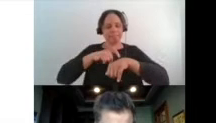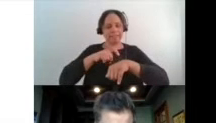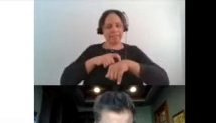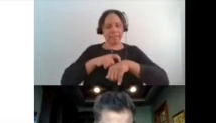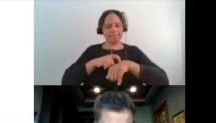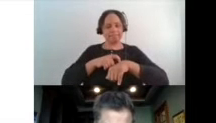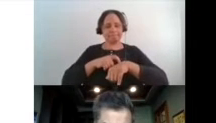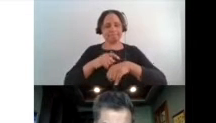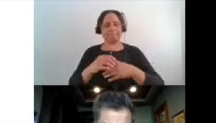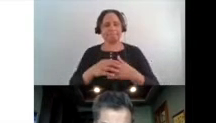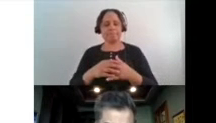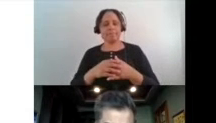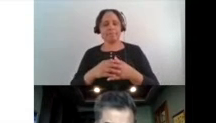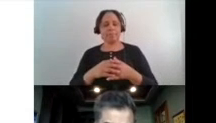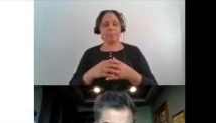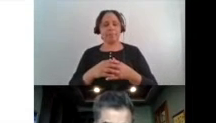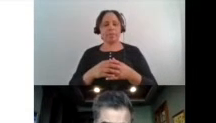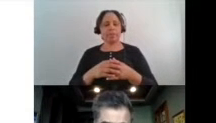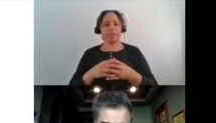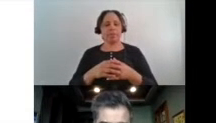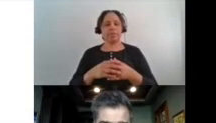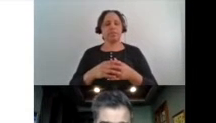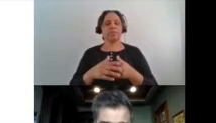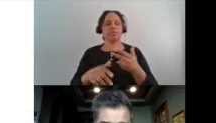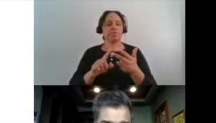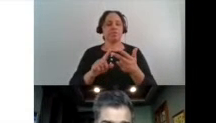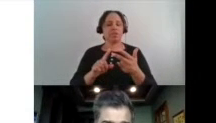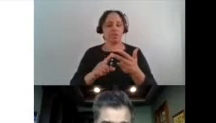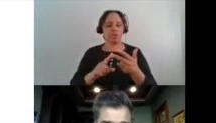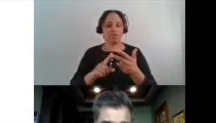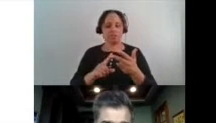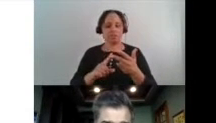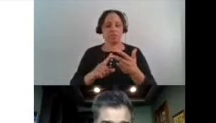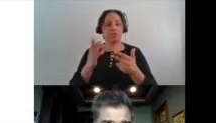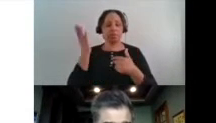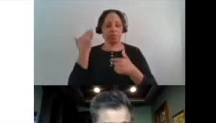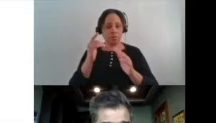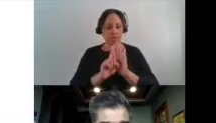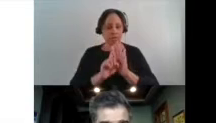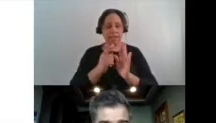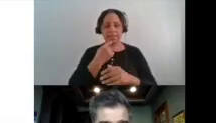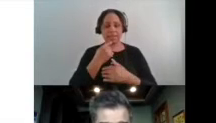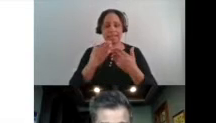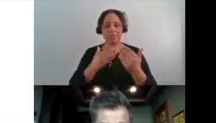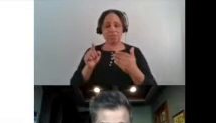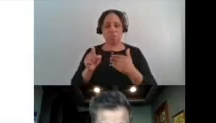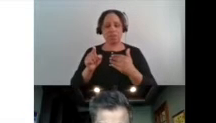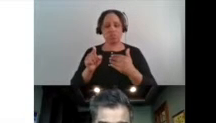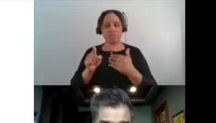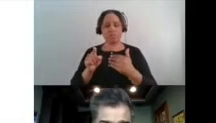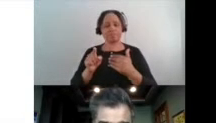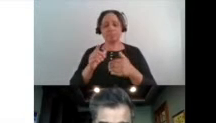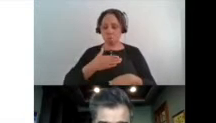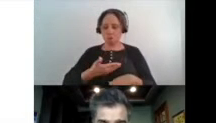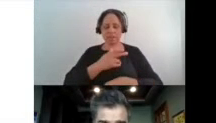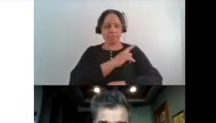peritoneal dialysis. The thing to note is, as the Imam was saying, is that even though he was a compliant patient, even though he was